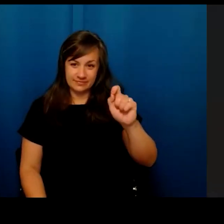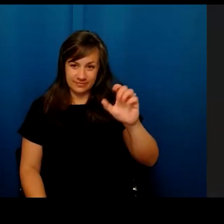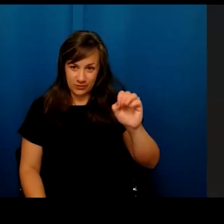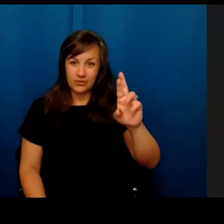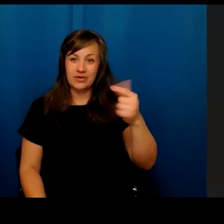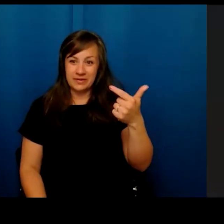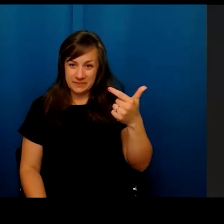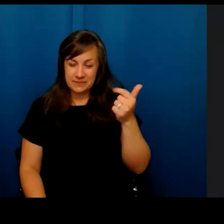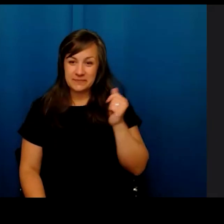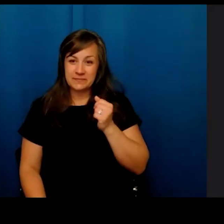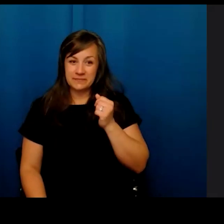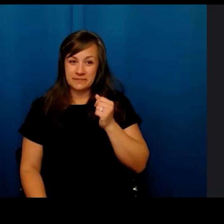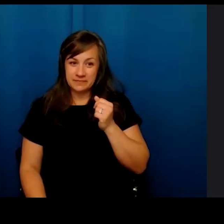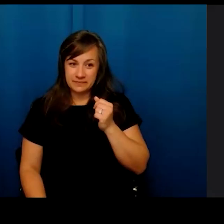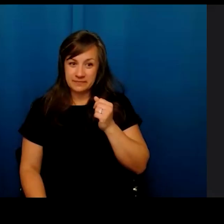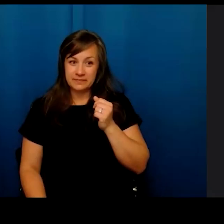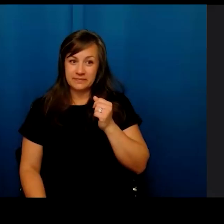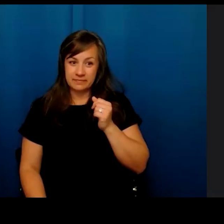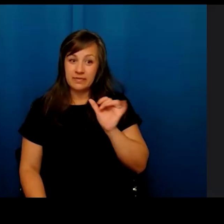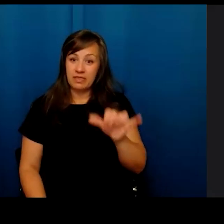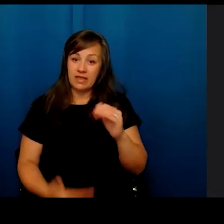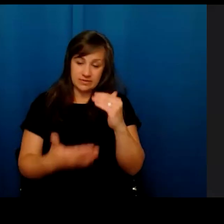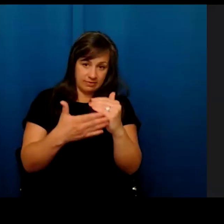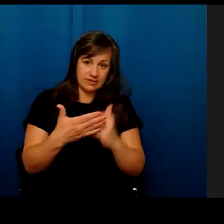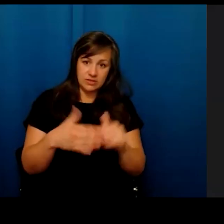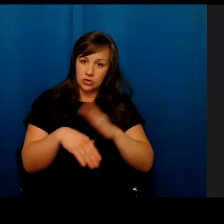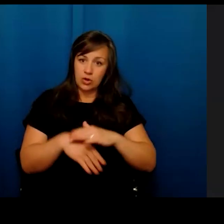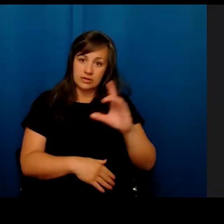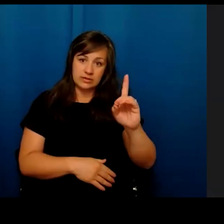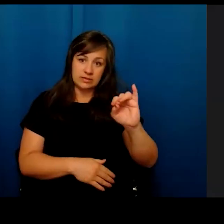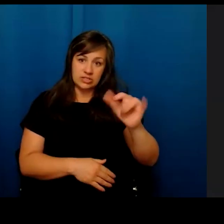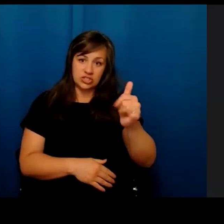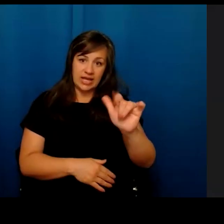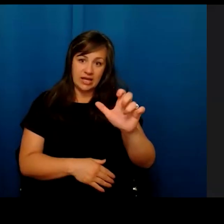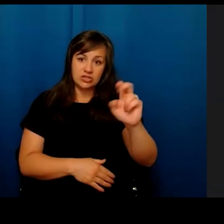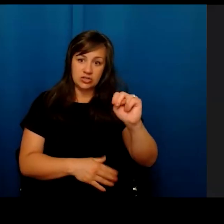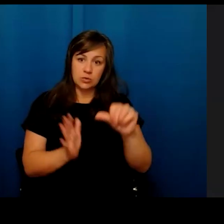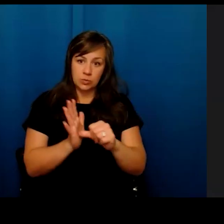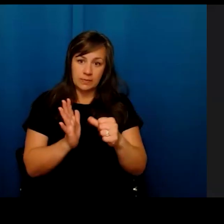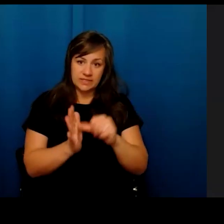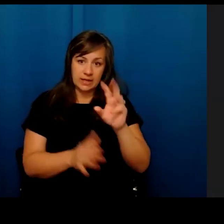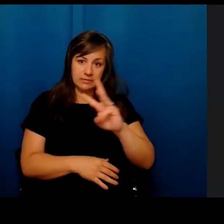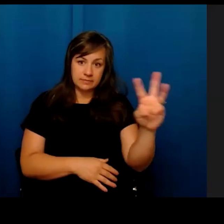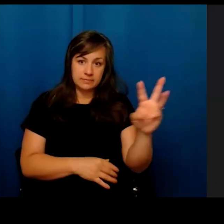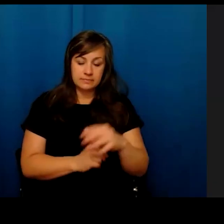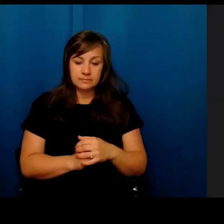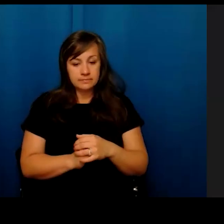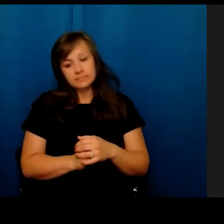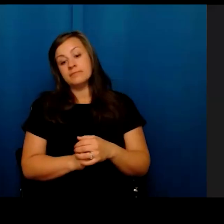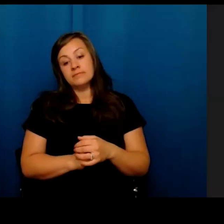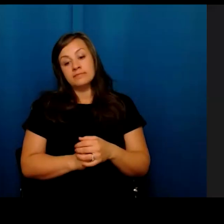MODERNSTATES.org. And that is listed on our Digication website. What they do is they